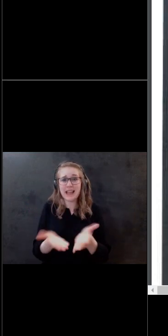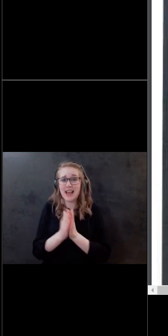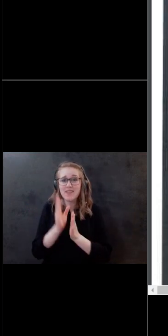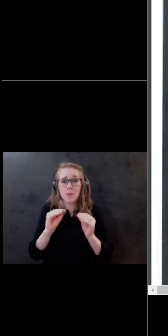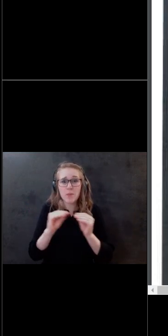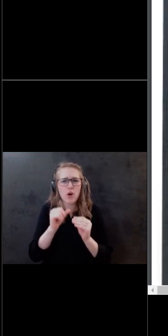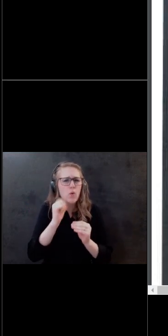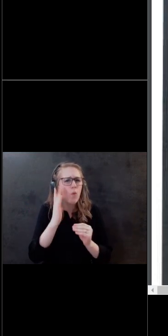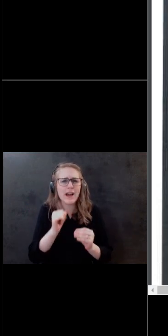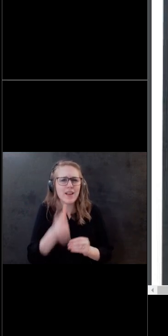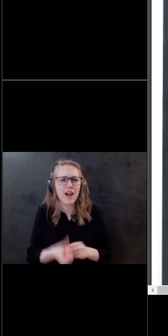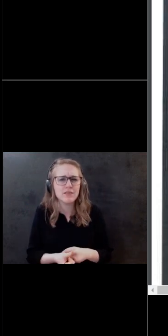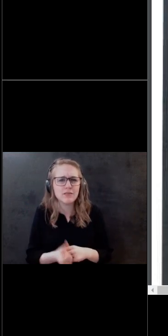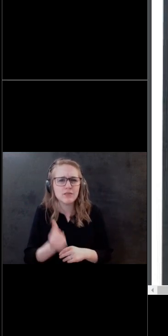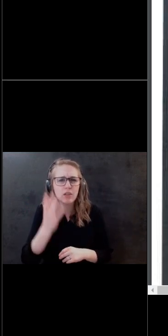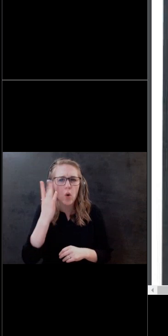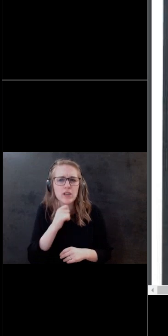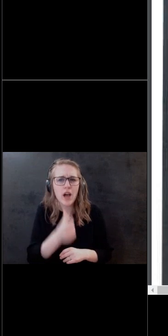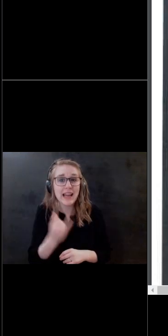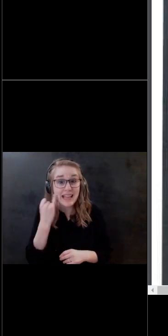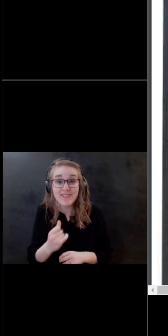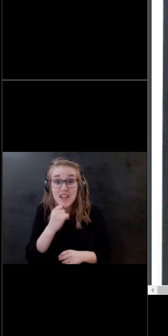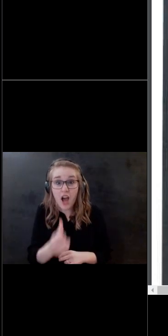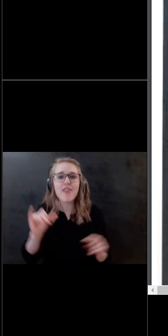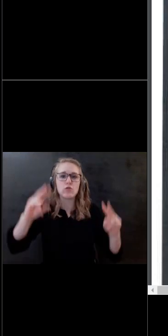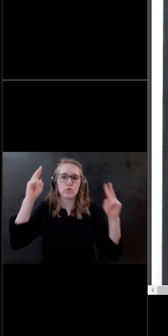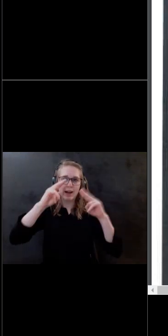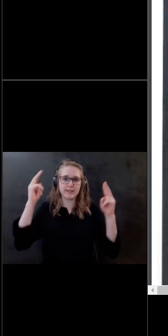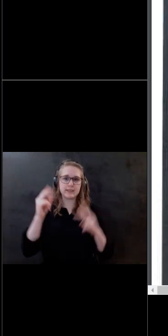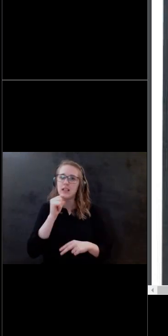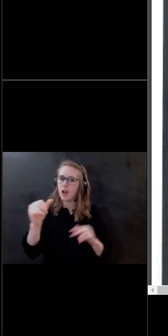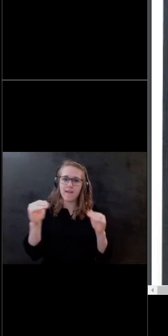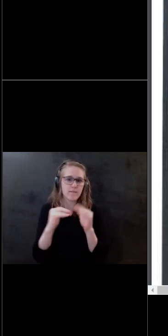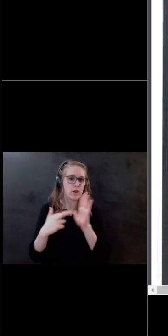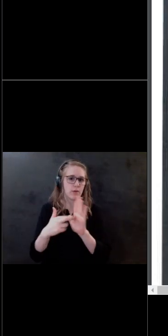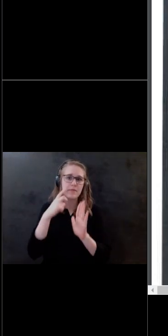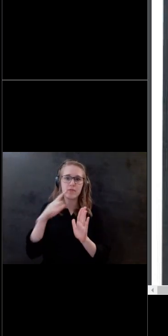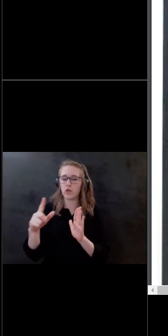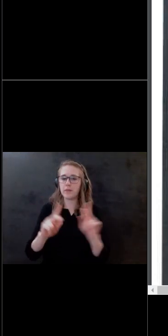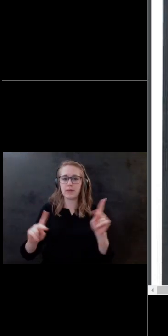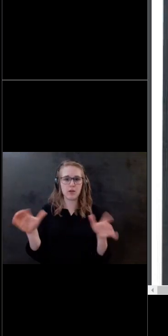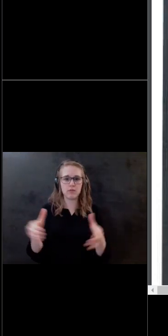not do that? If we do not do that, that is reckless. That is not fair representation for our residents.